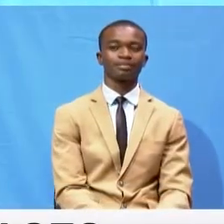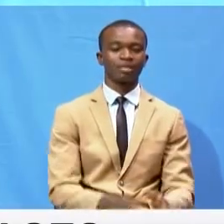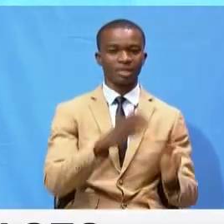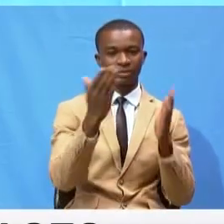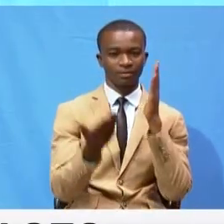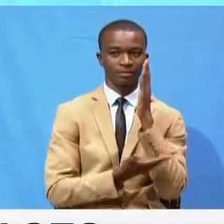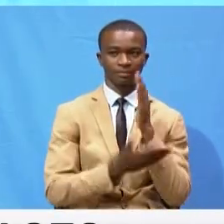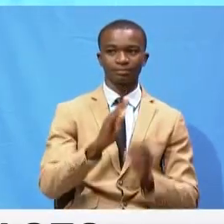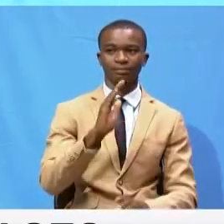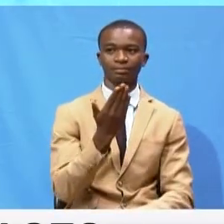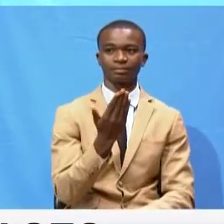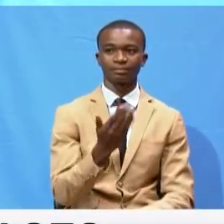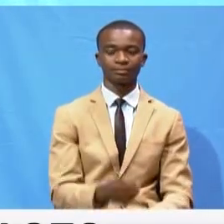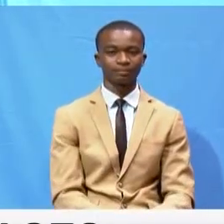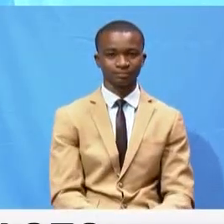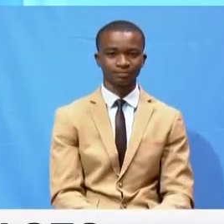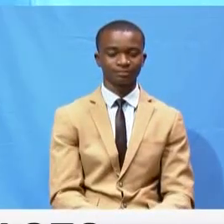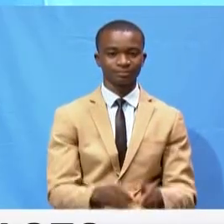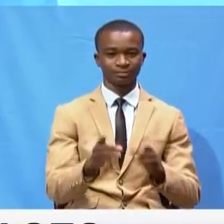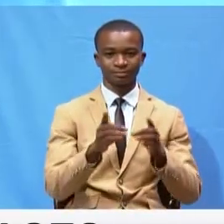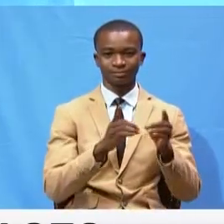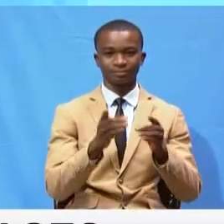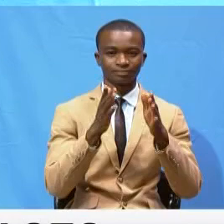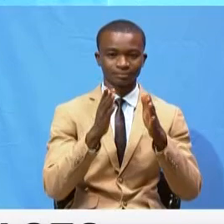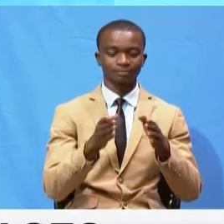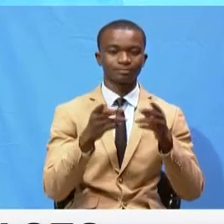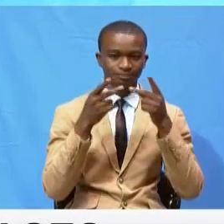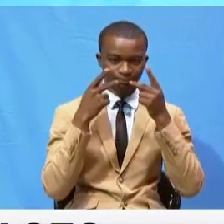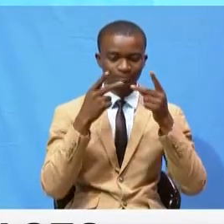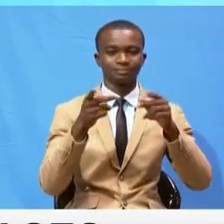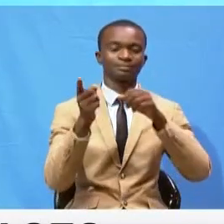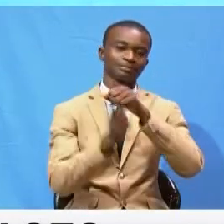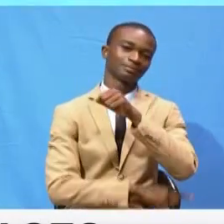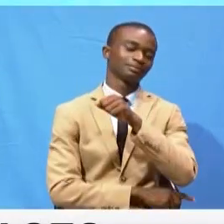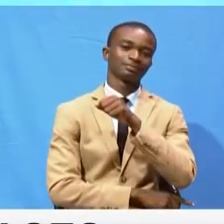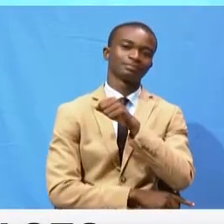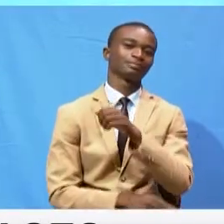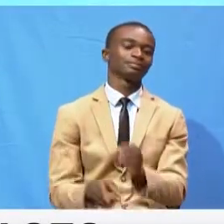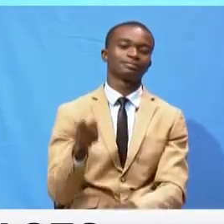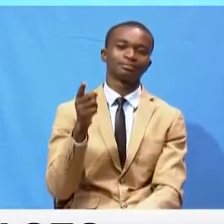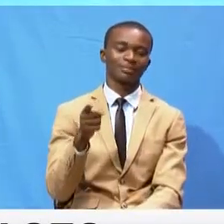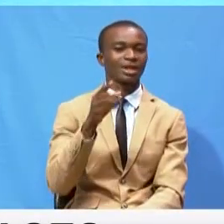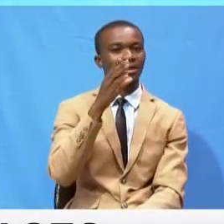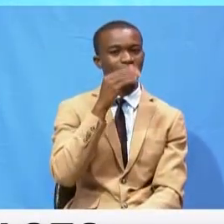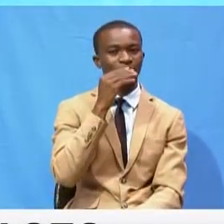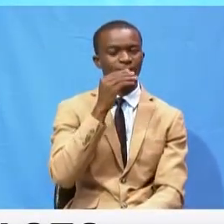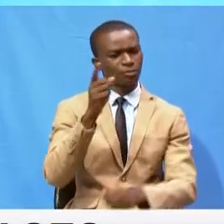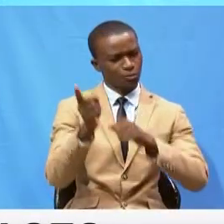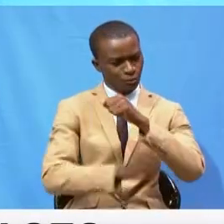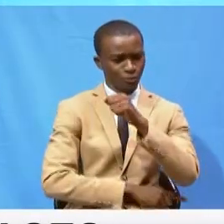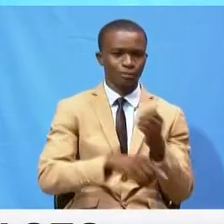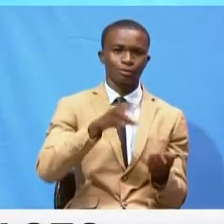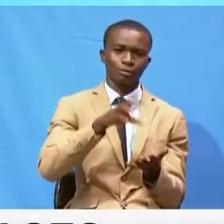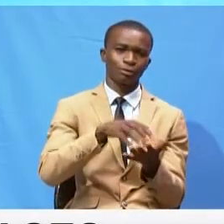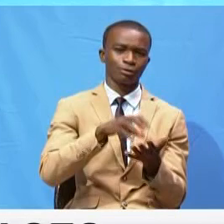Welcome back. The Director of Public Prosecution, Gilbert Piri, says prosecution of cases